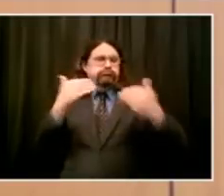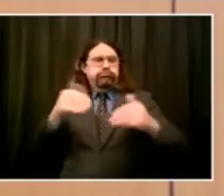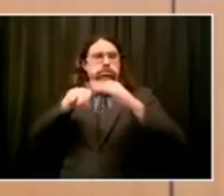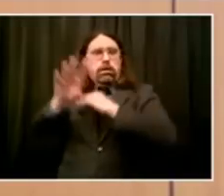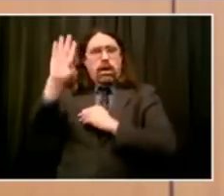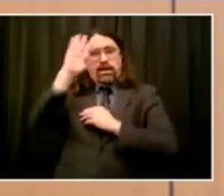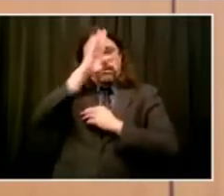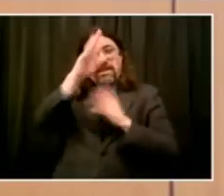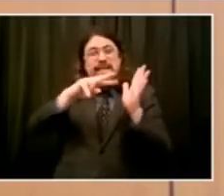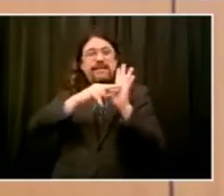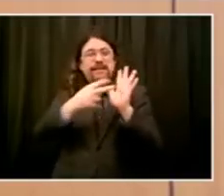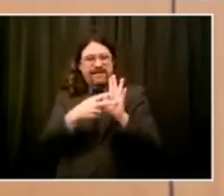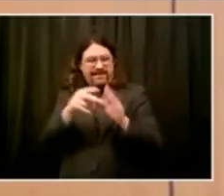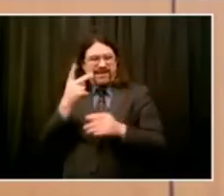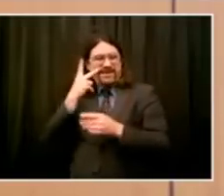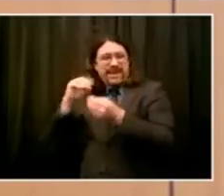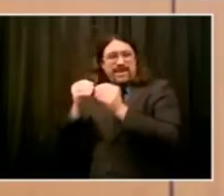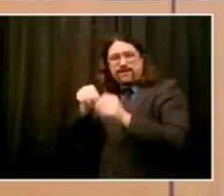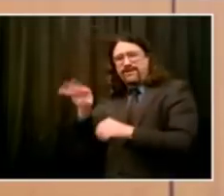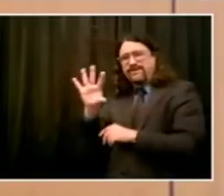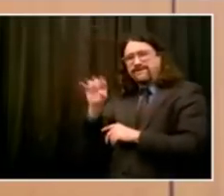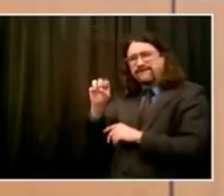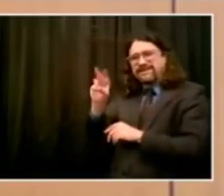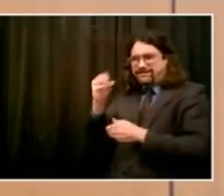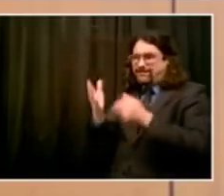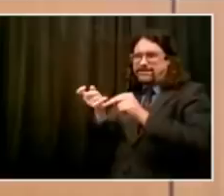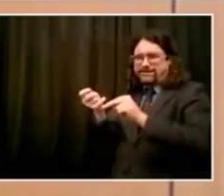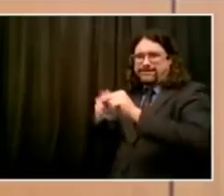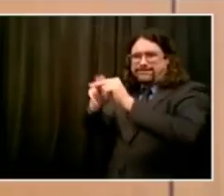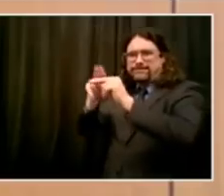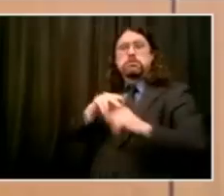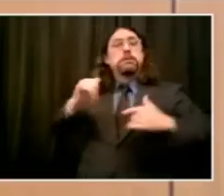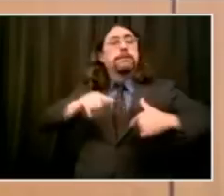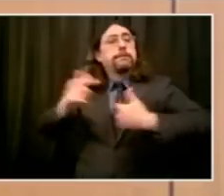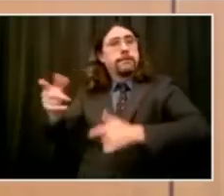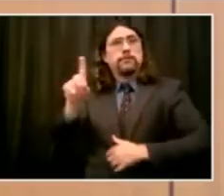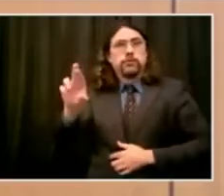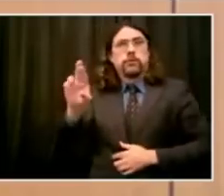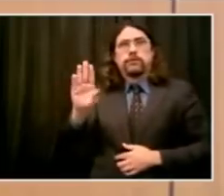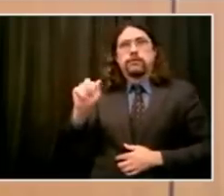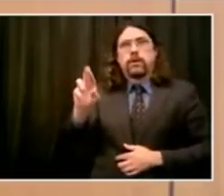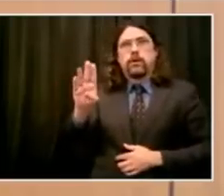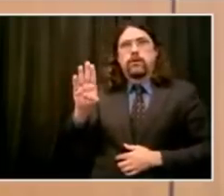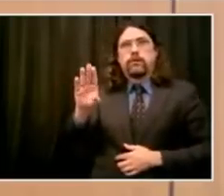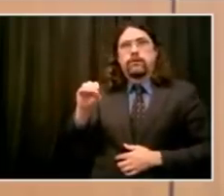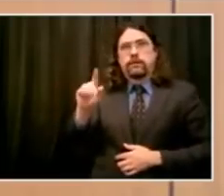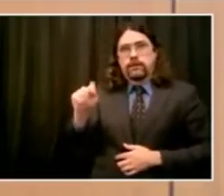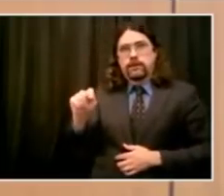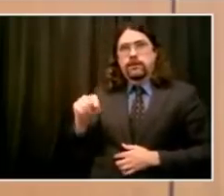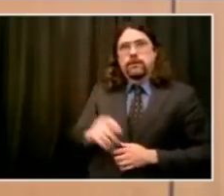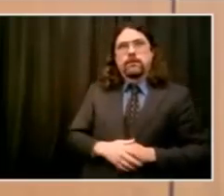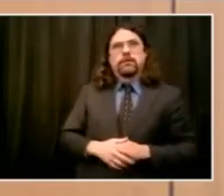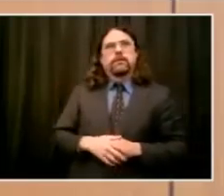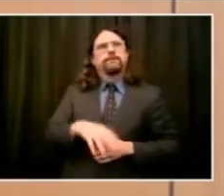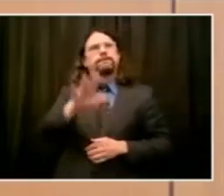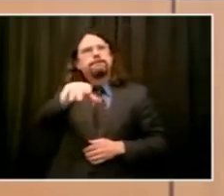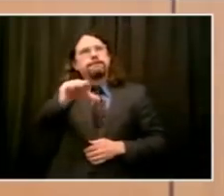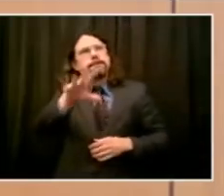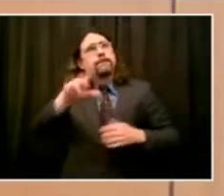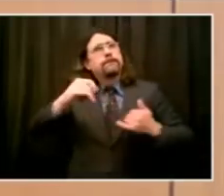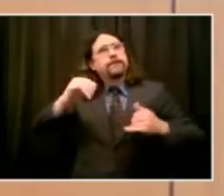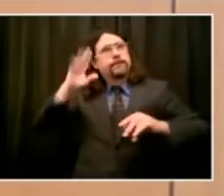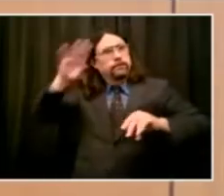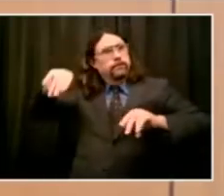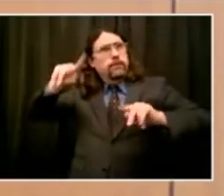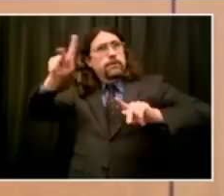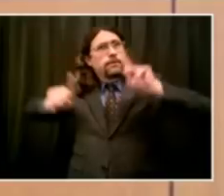constellation. And to the degree that we're still having people test positive for COVID-19, it's to be expected that